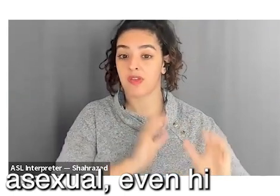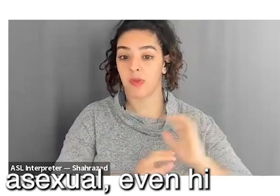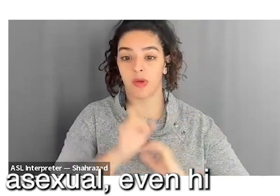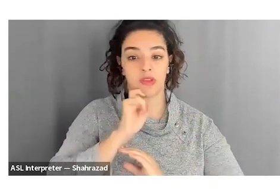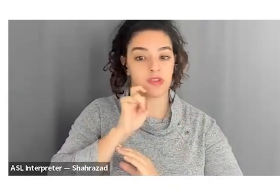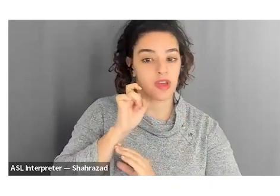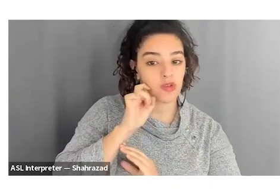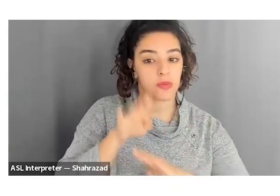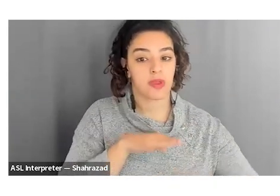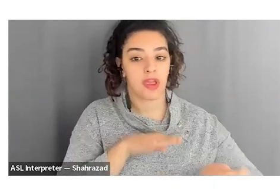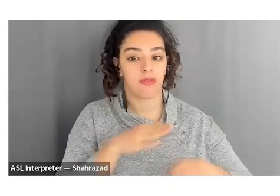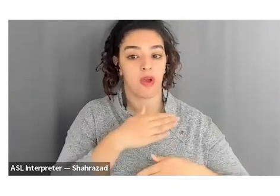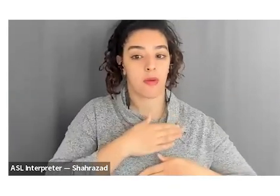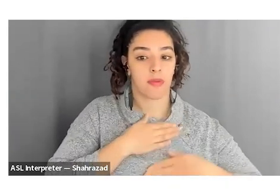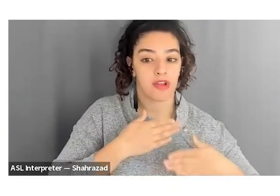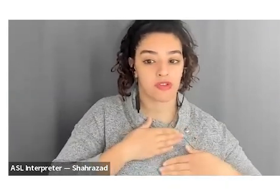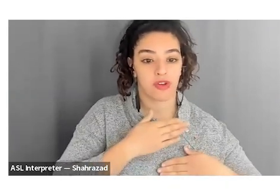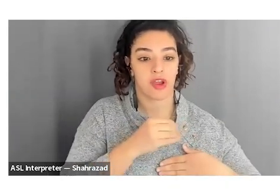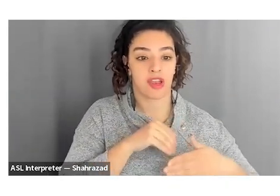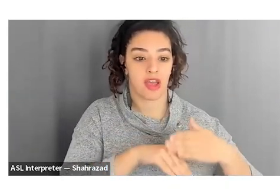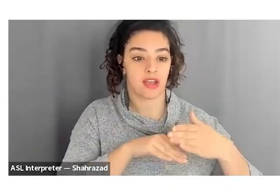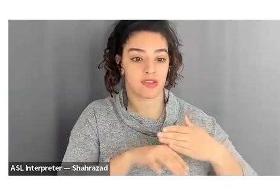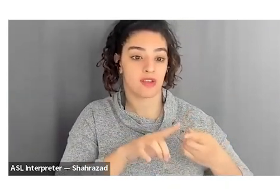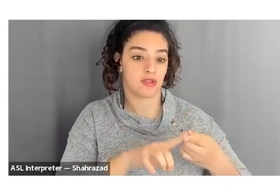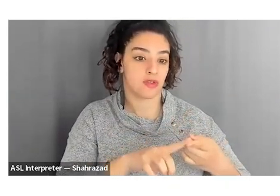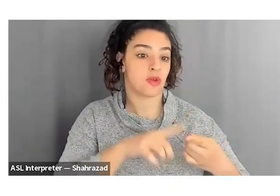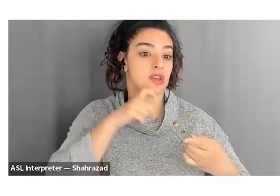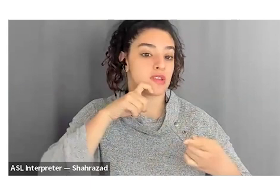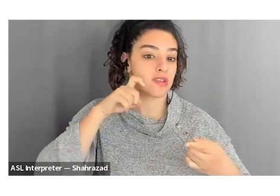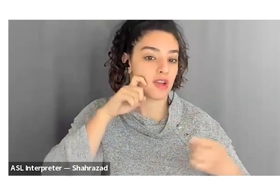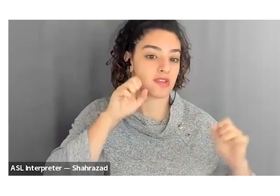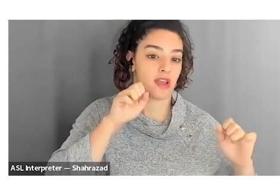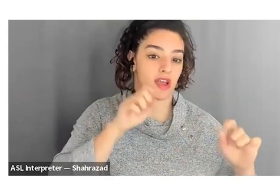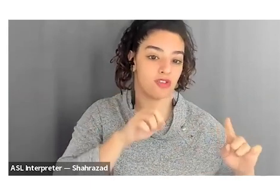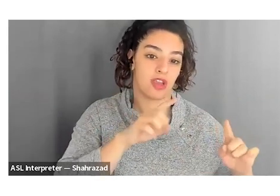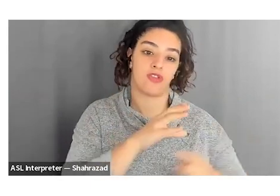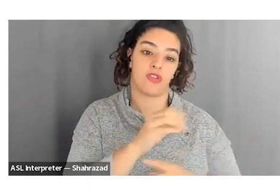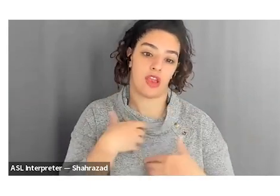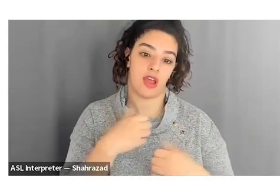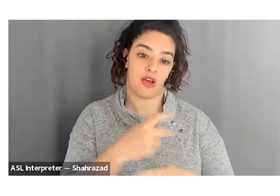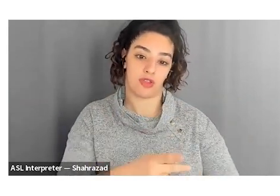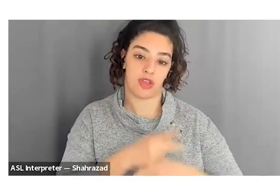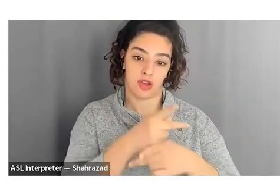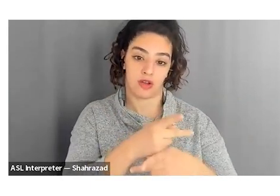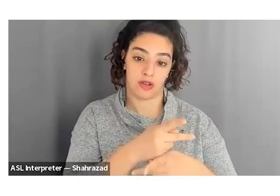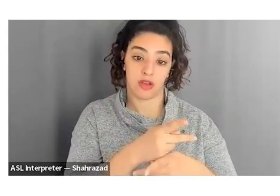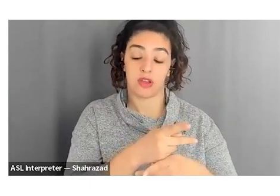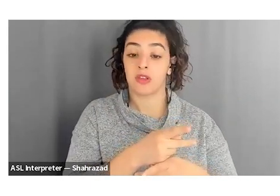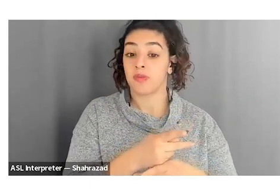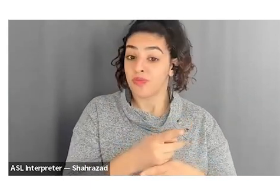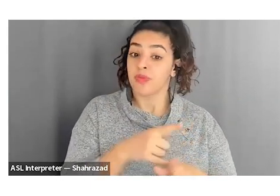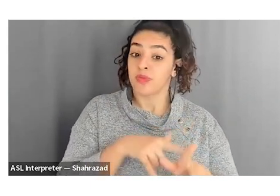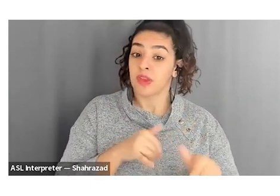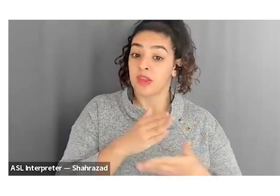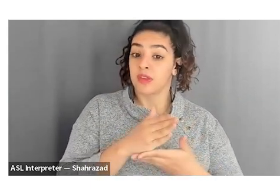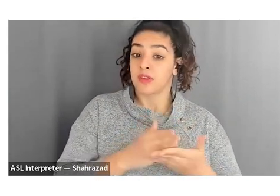we don't think about, the wider picture in terms of healthcare and education as well. And while some disabled people